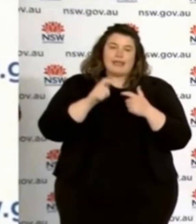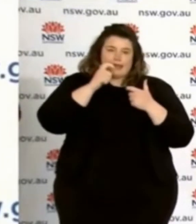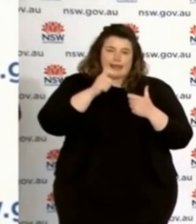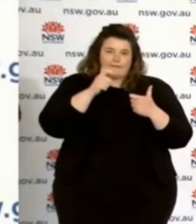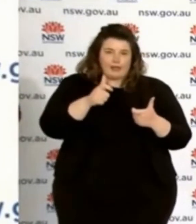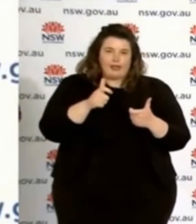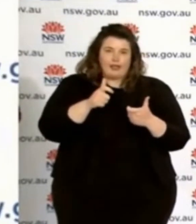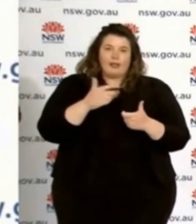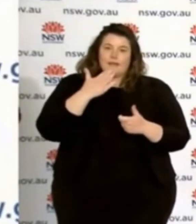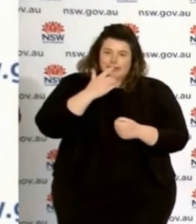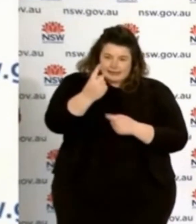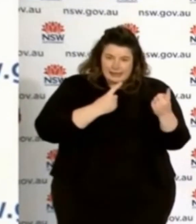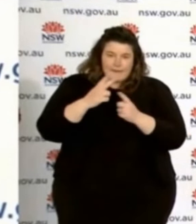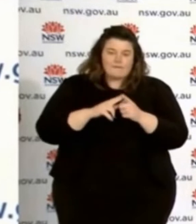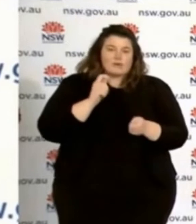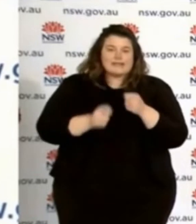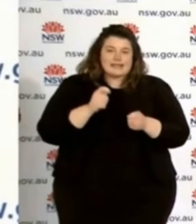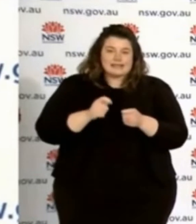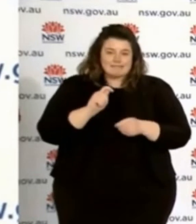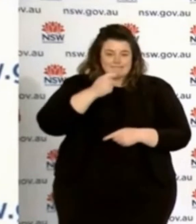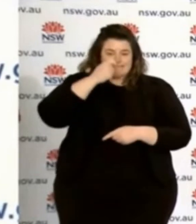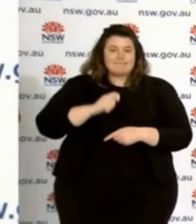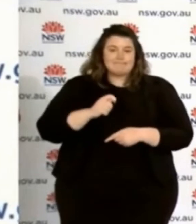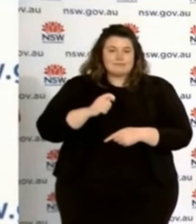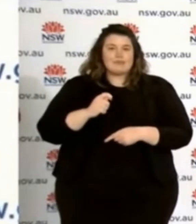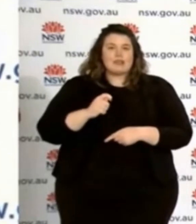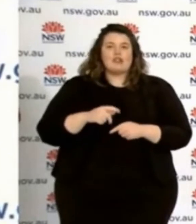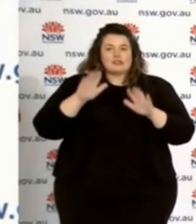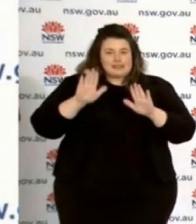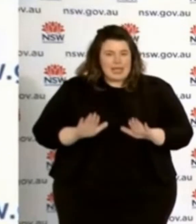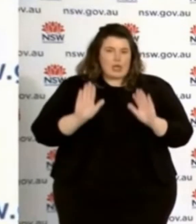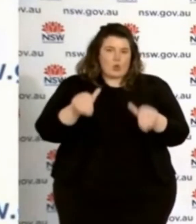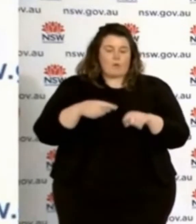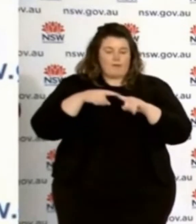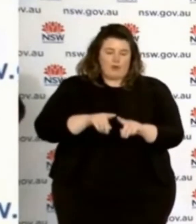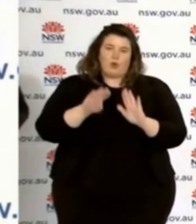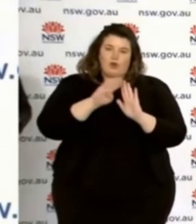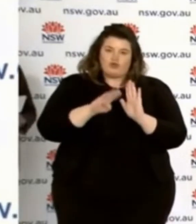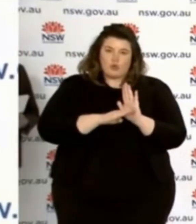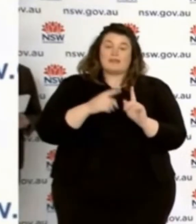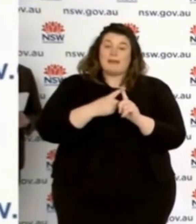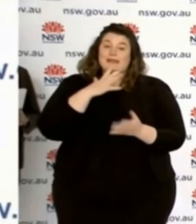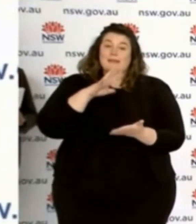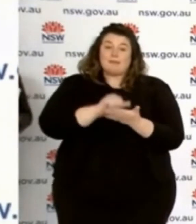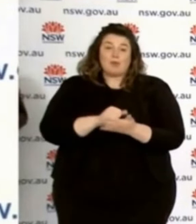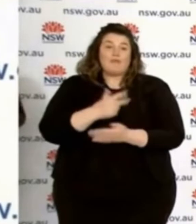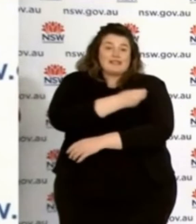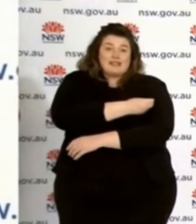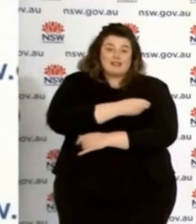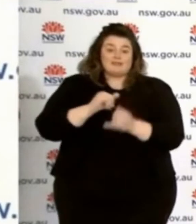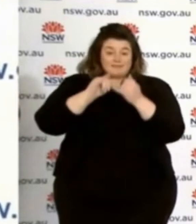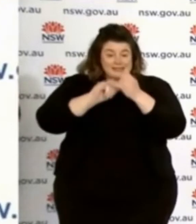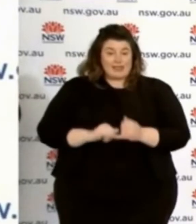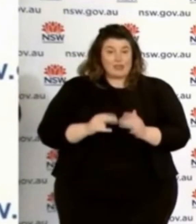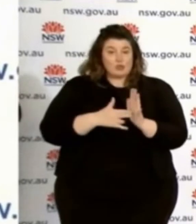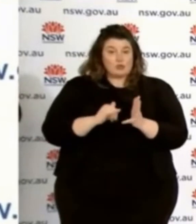they are doing, to come forward and get tested, limit mobility, and again, make sure you get vaccinated. Southern New South Wales, there were